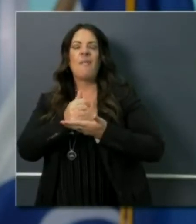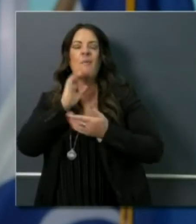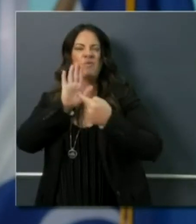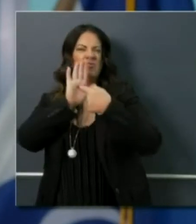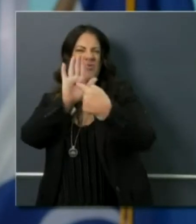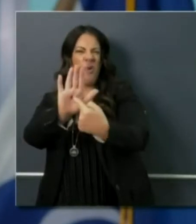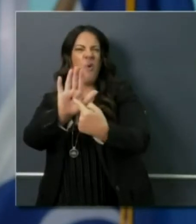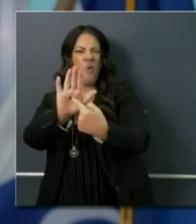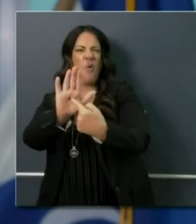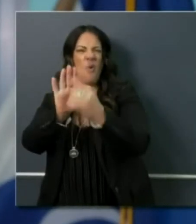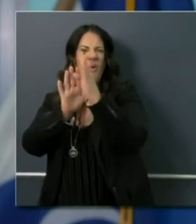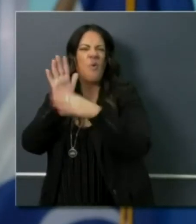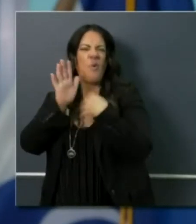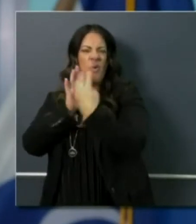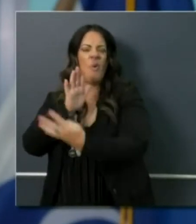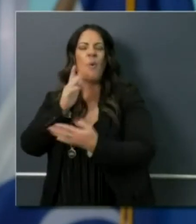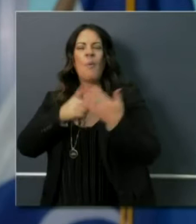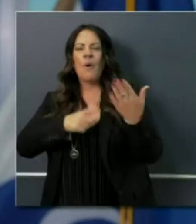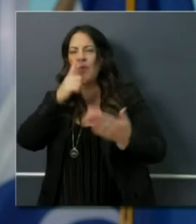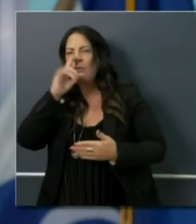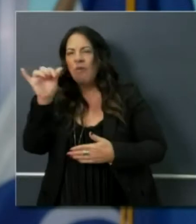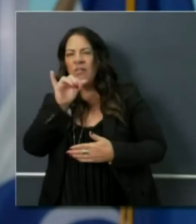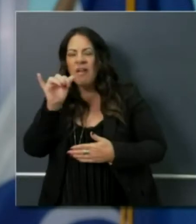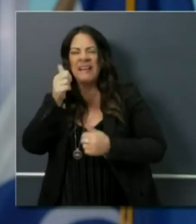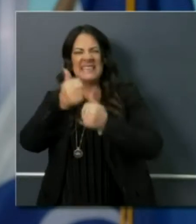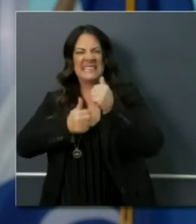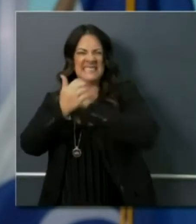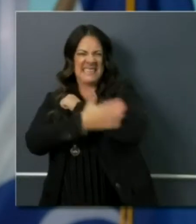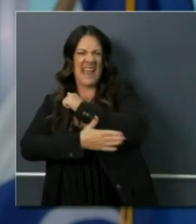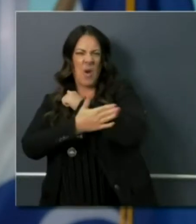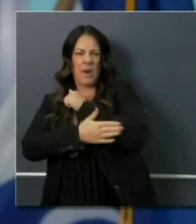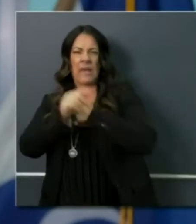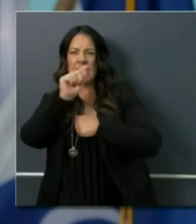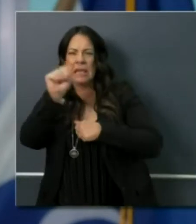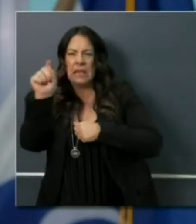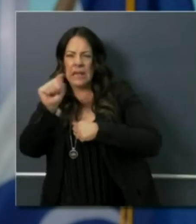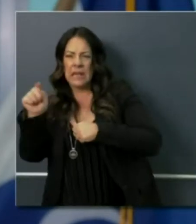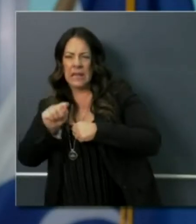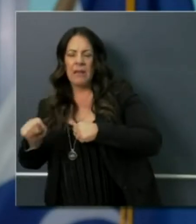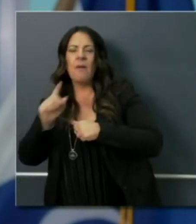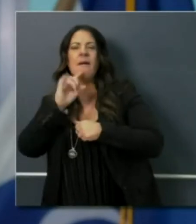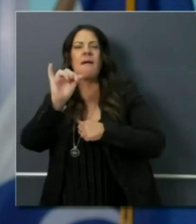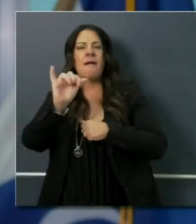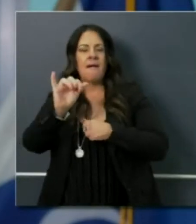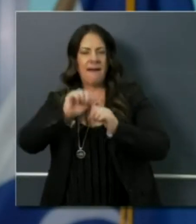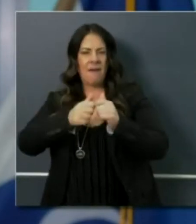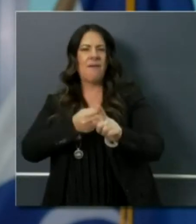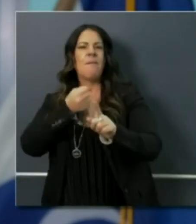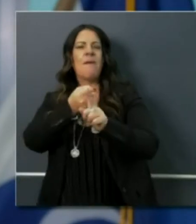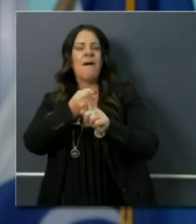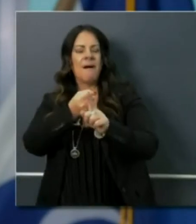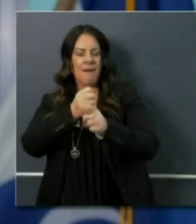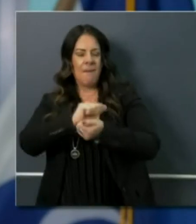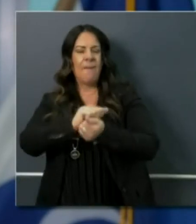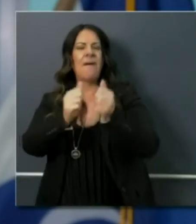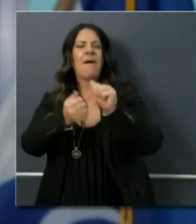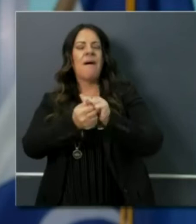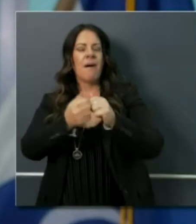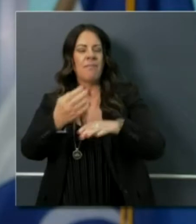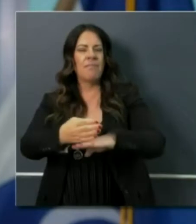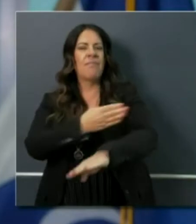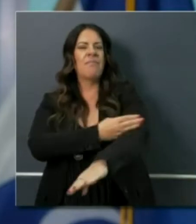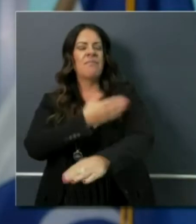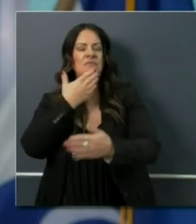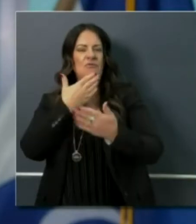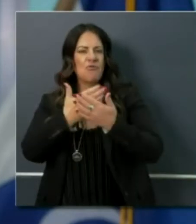county, how that's impacting our larger trend lines and how it's impacting our modeling in very, very